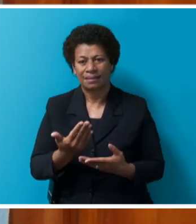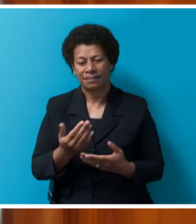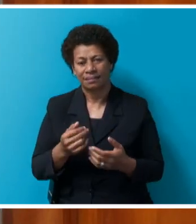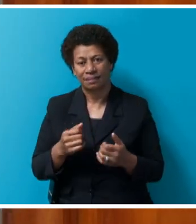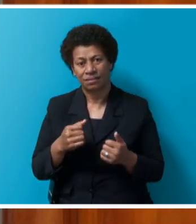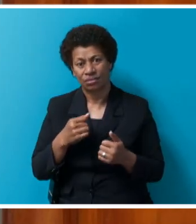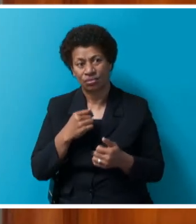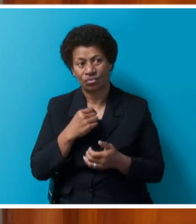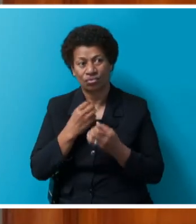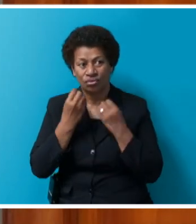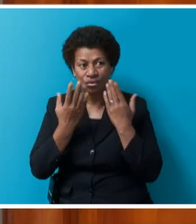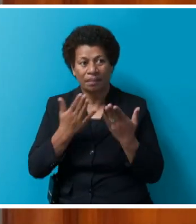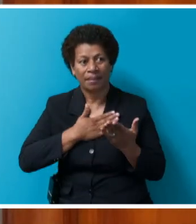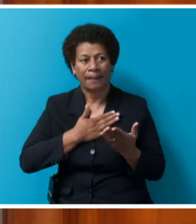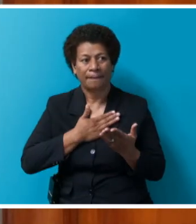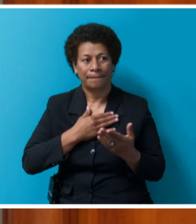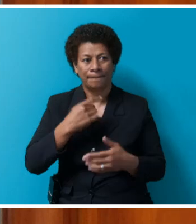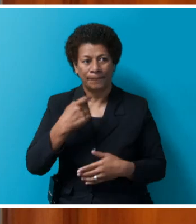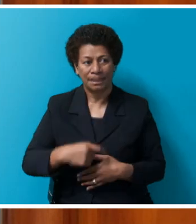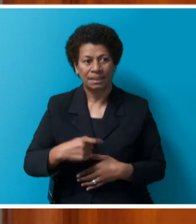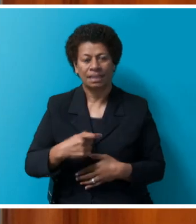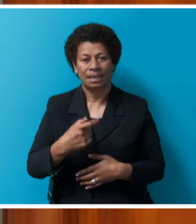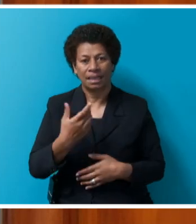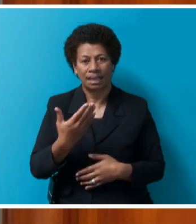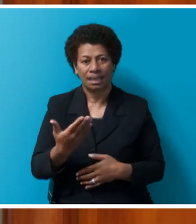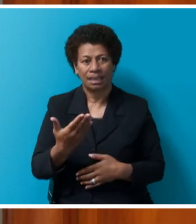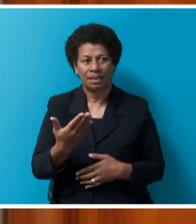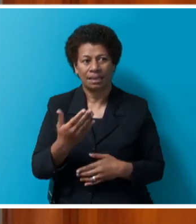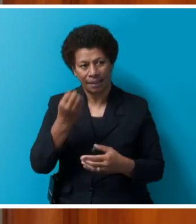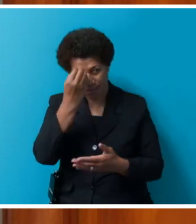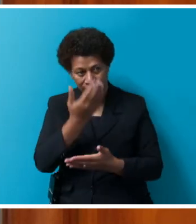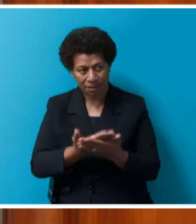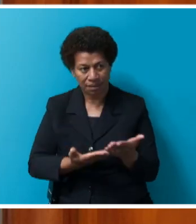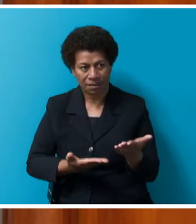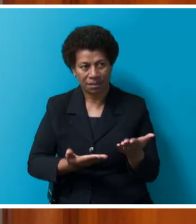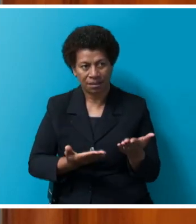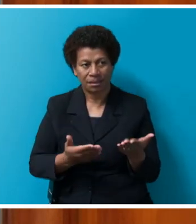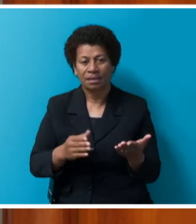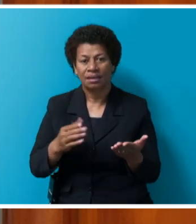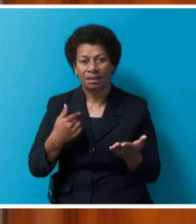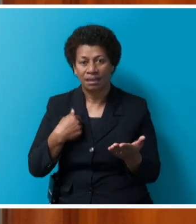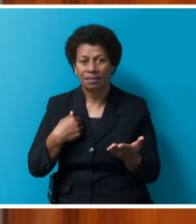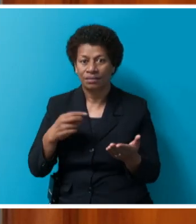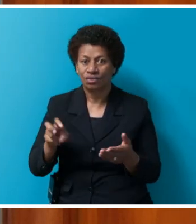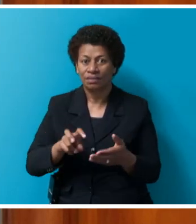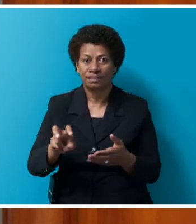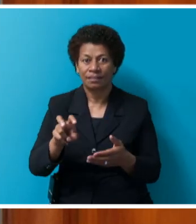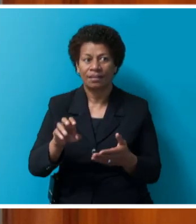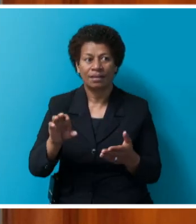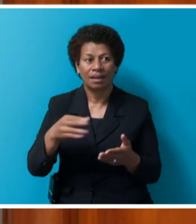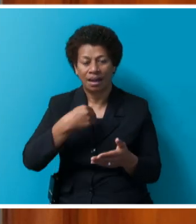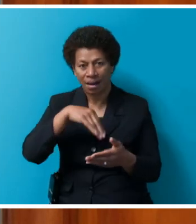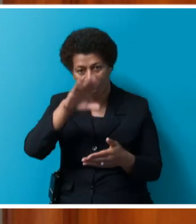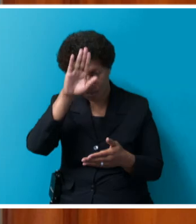to share my personal experience, having recently returned from a truly sacred journey, the installation of Ratu